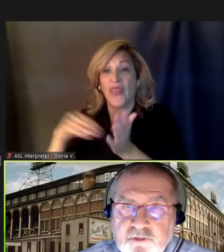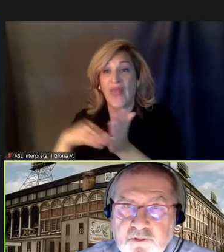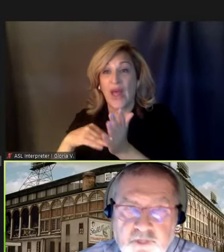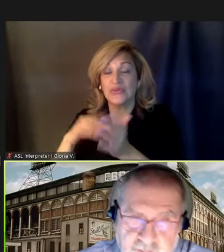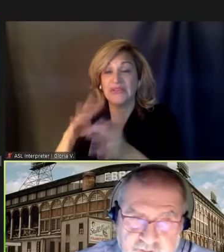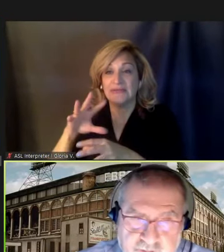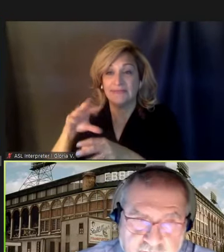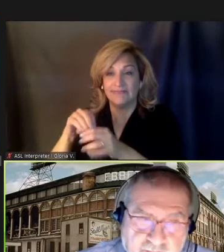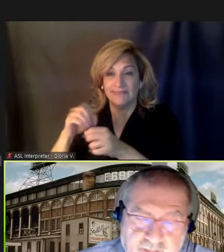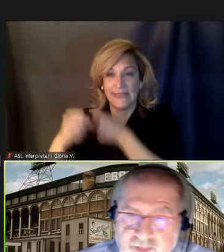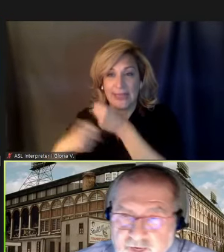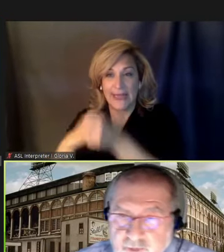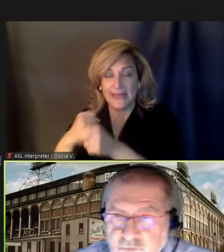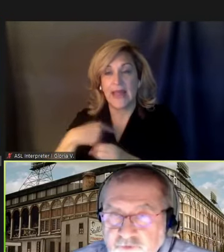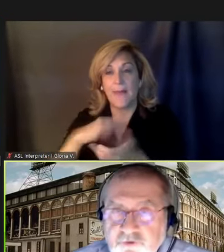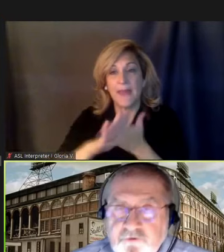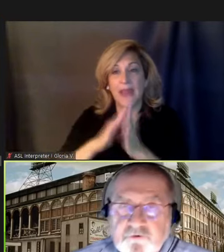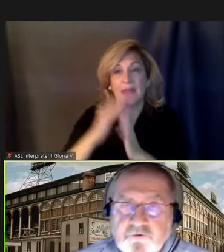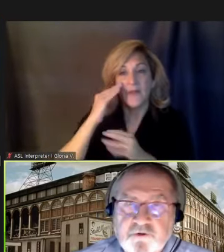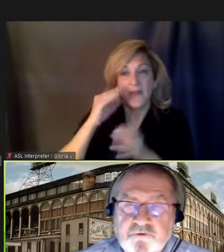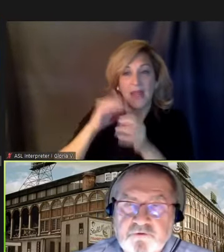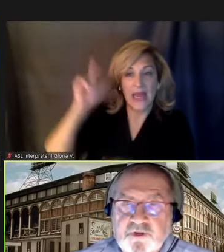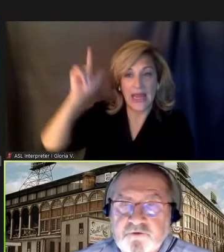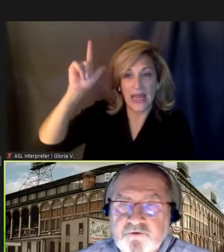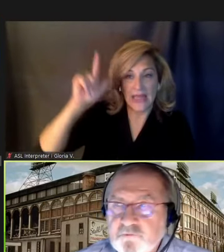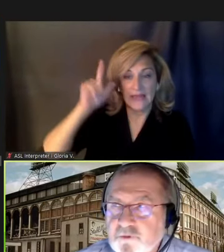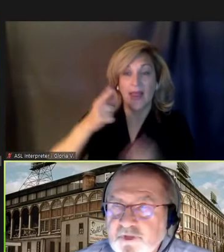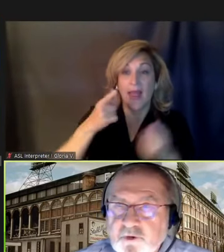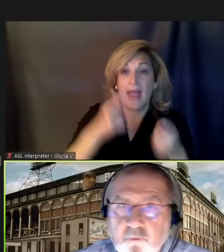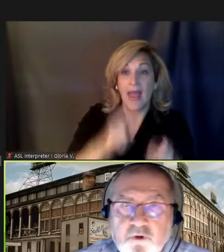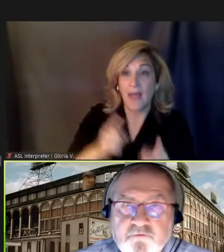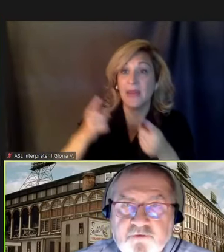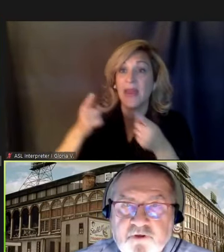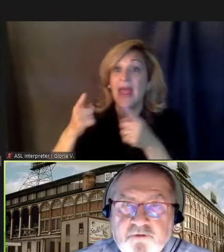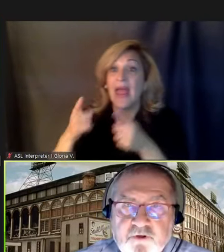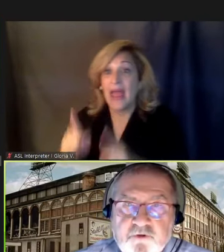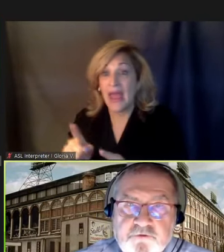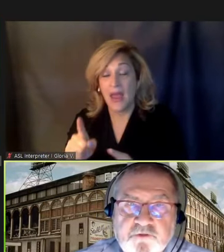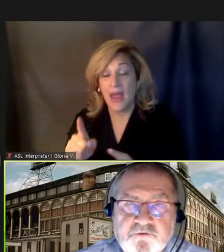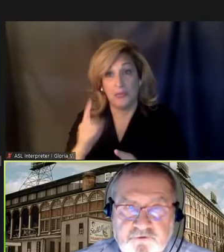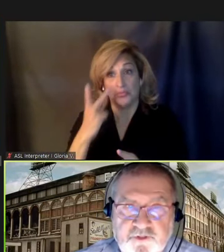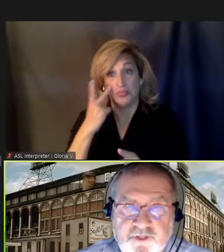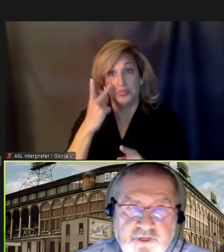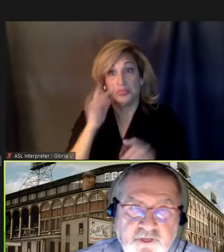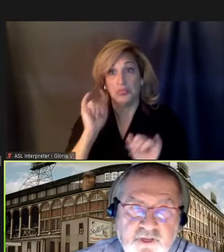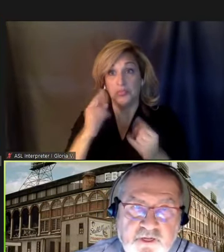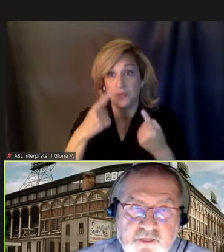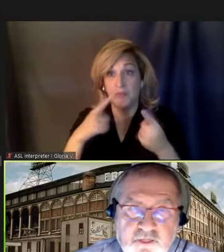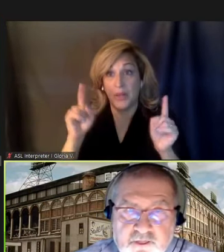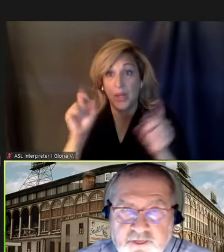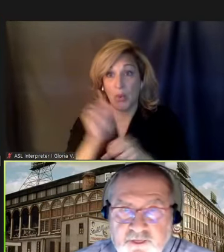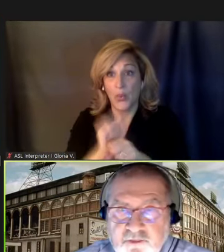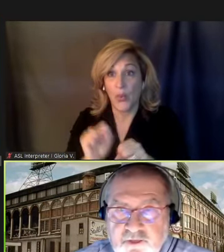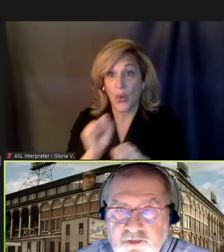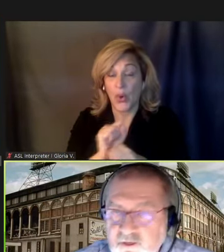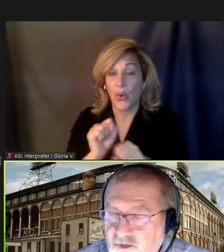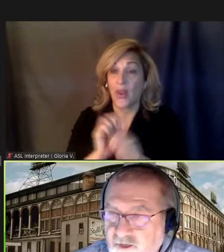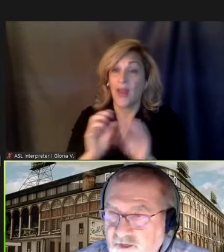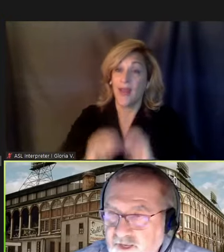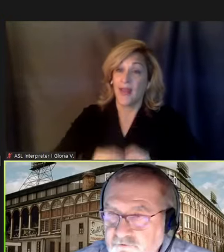in London. And in both instances, it seems to me to work very, very successfully. Clearly,